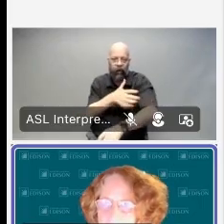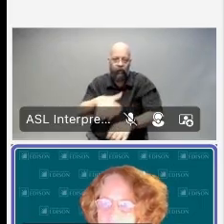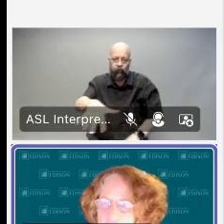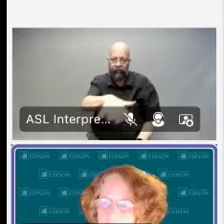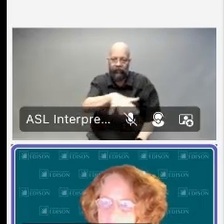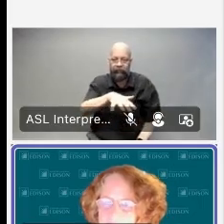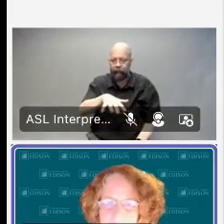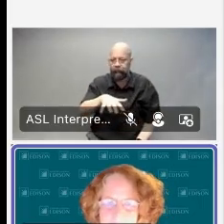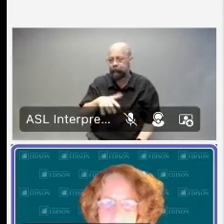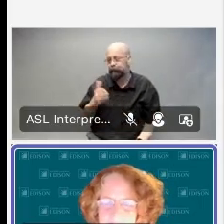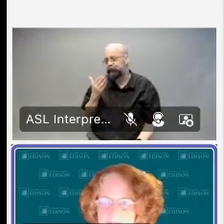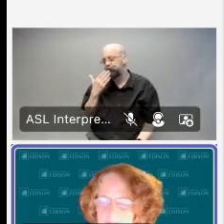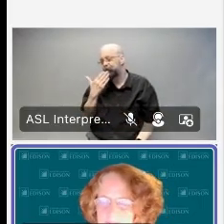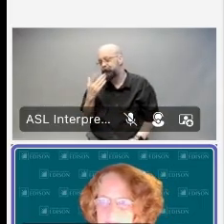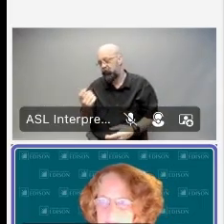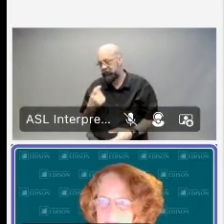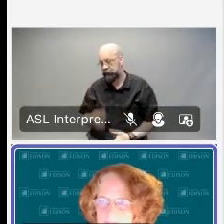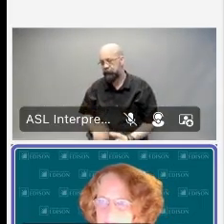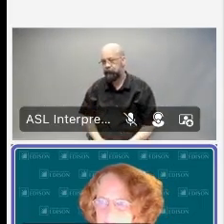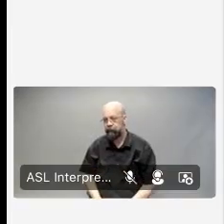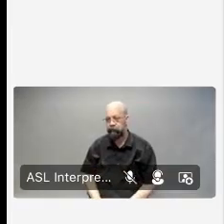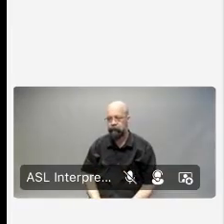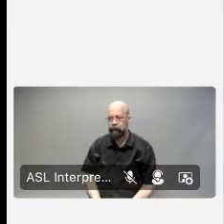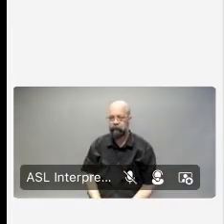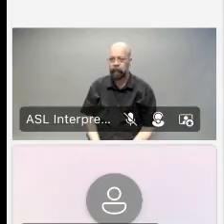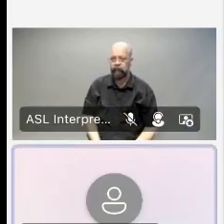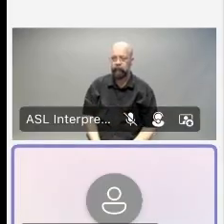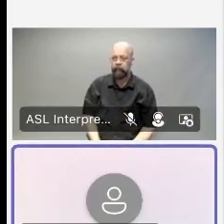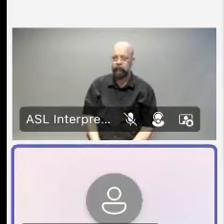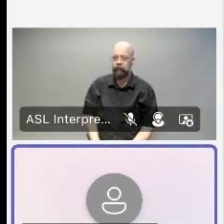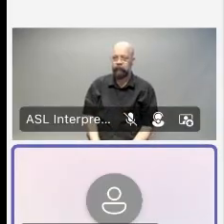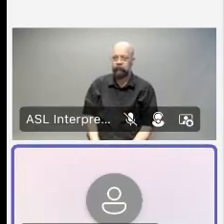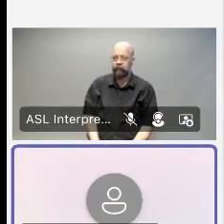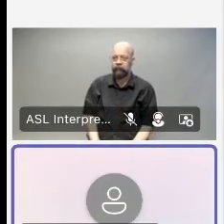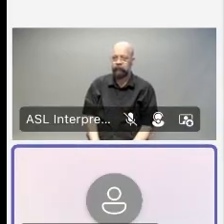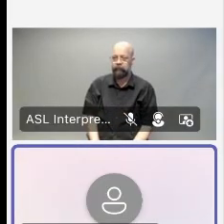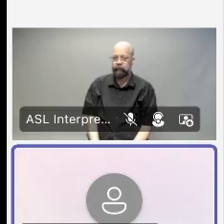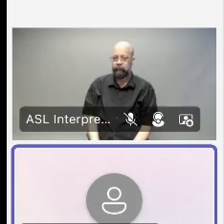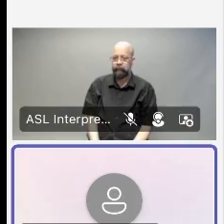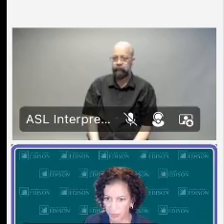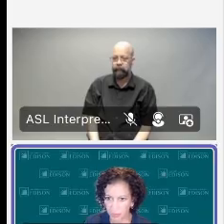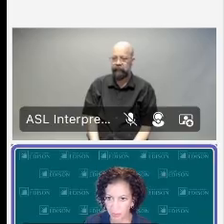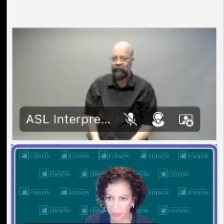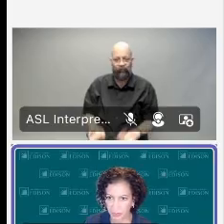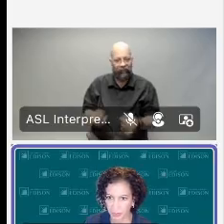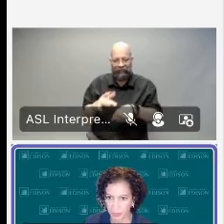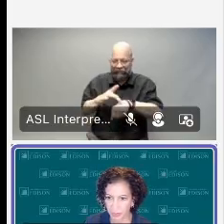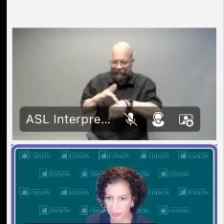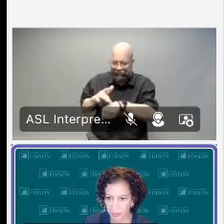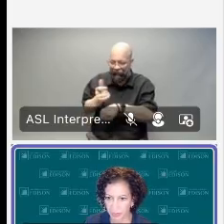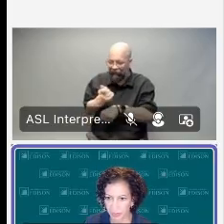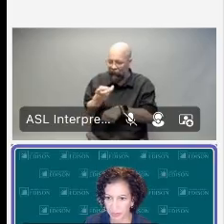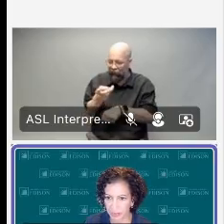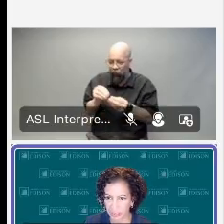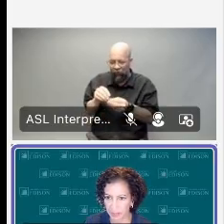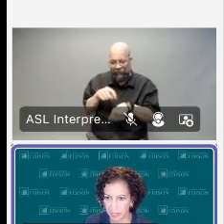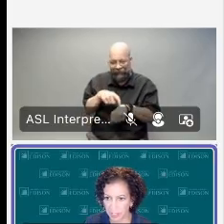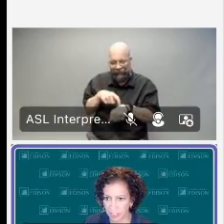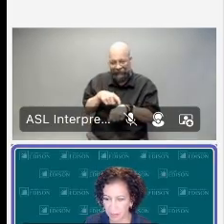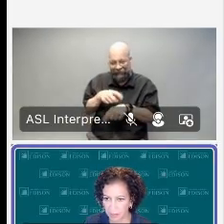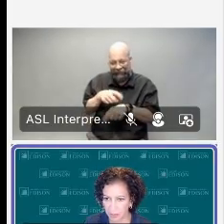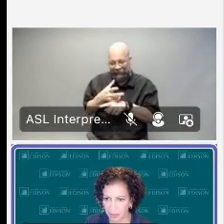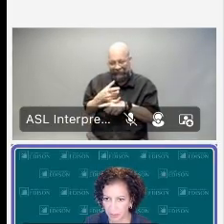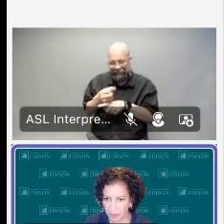Thanks for the question. Yeah, thank you, Jude. Appreciate it. I'm going to try to touch on just a couple more here because we are winding down on